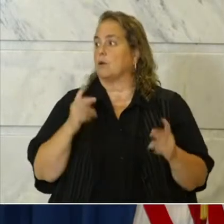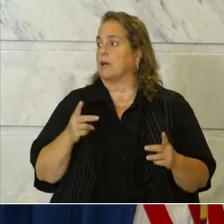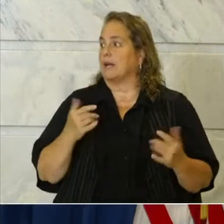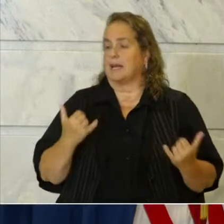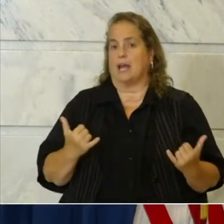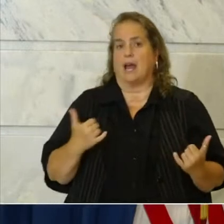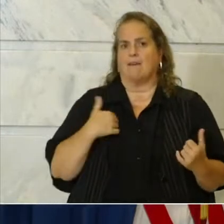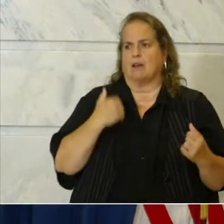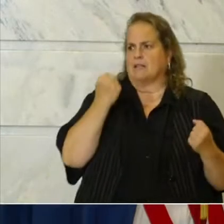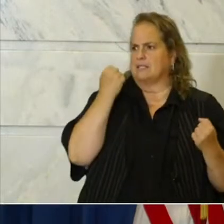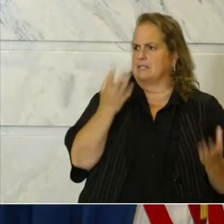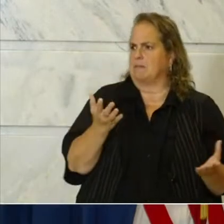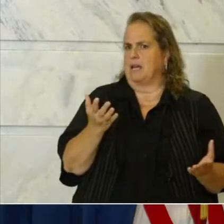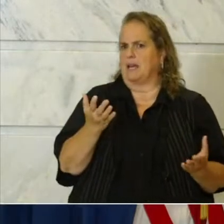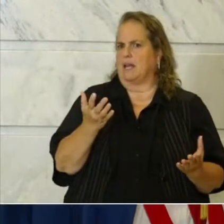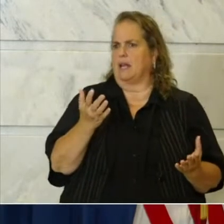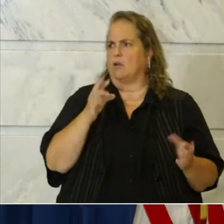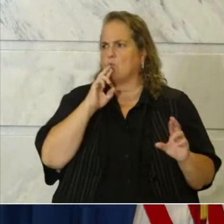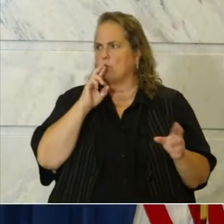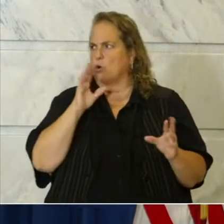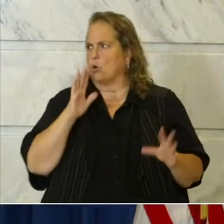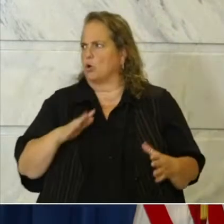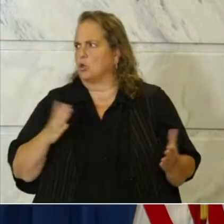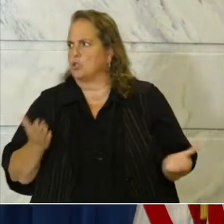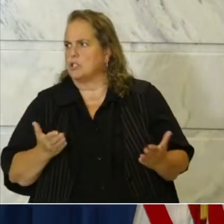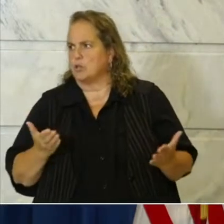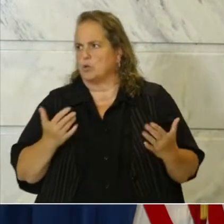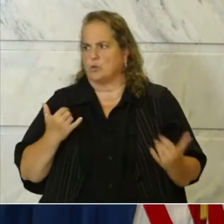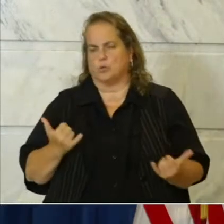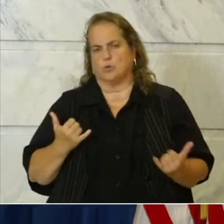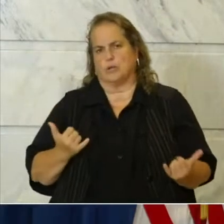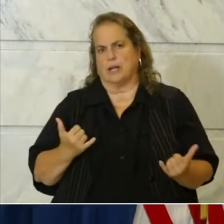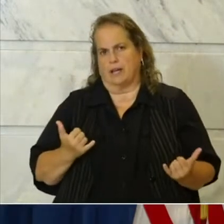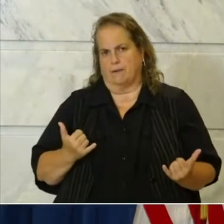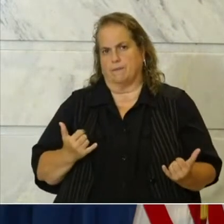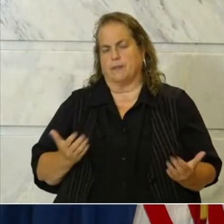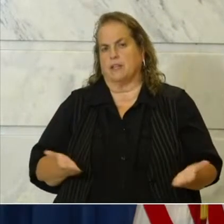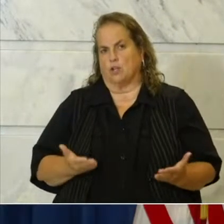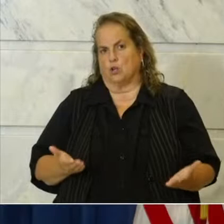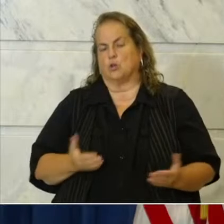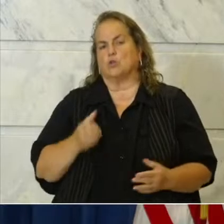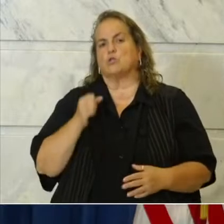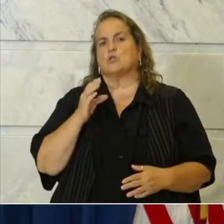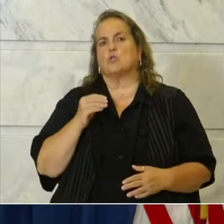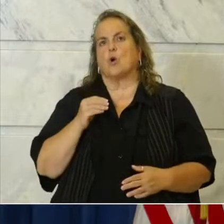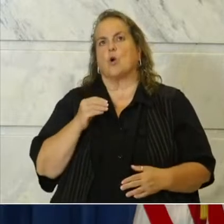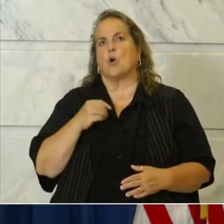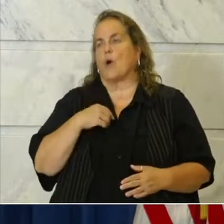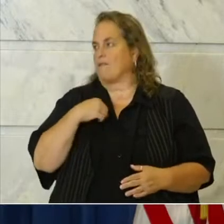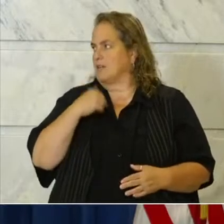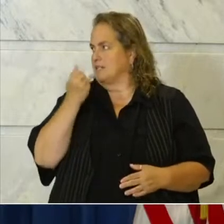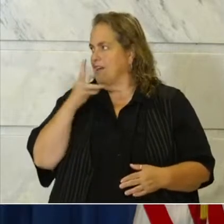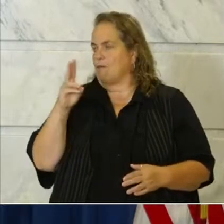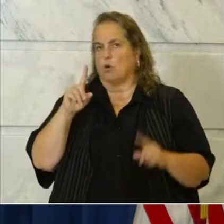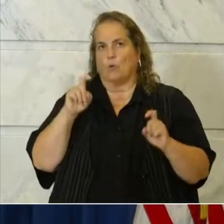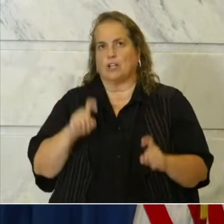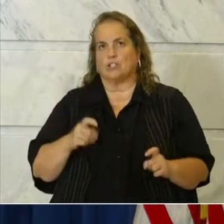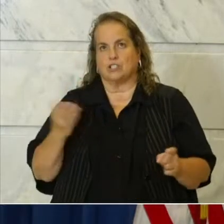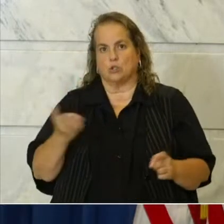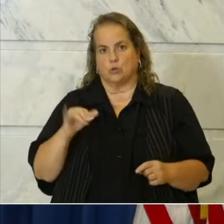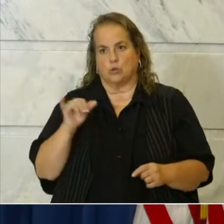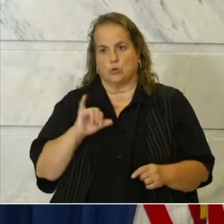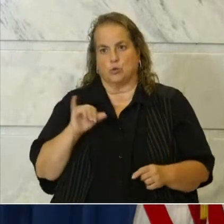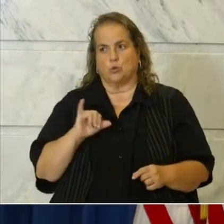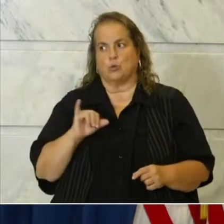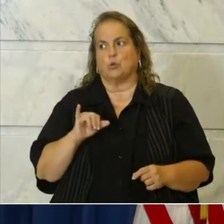today have a number of our folks in our media that are here in person. I have a number of questions that have been